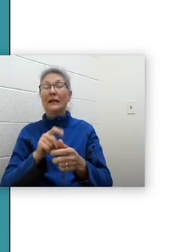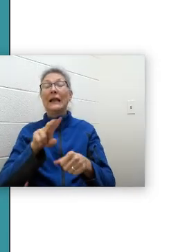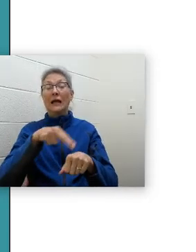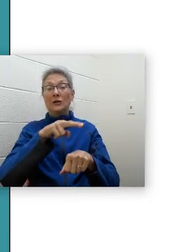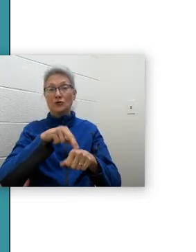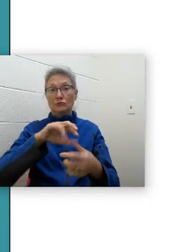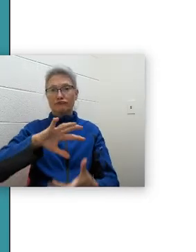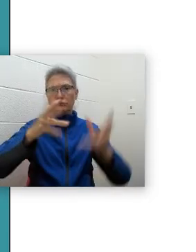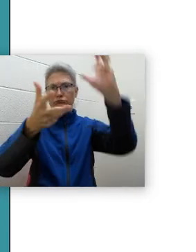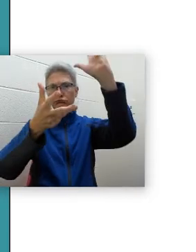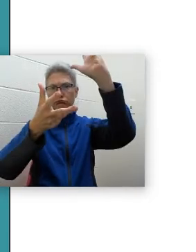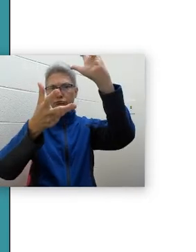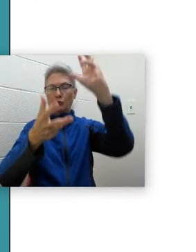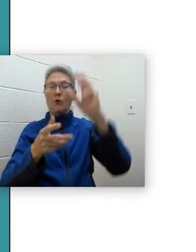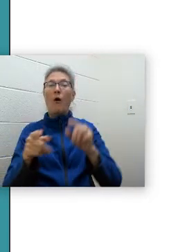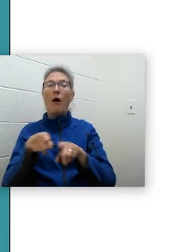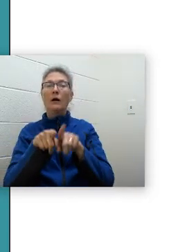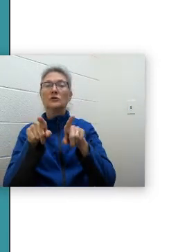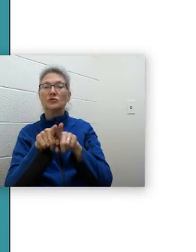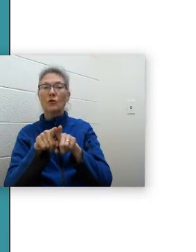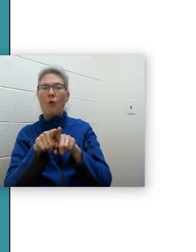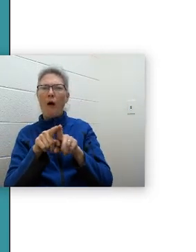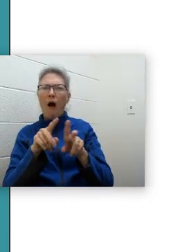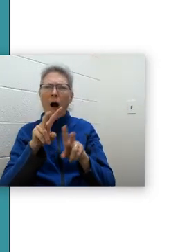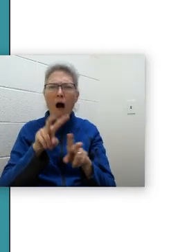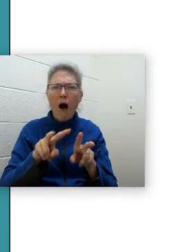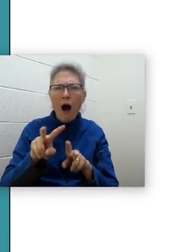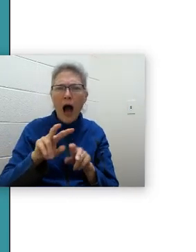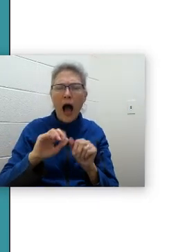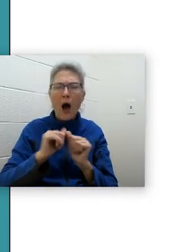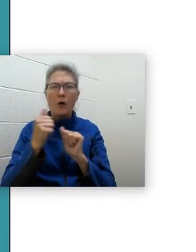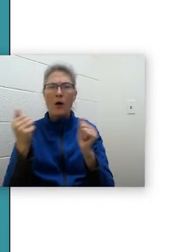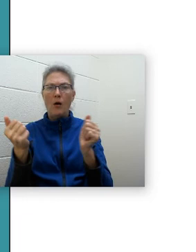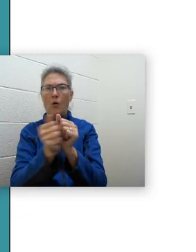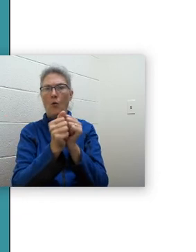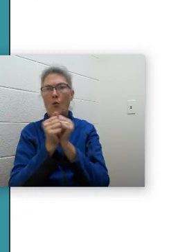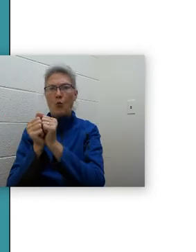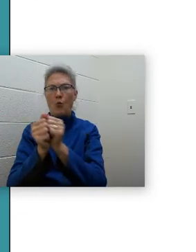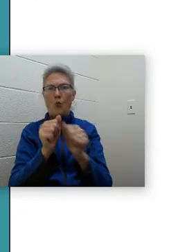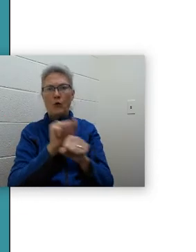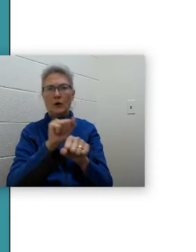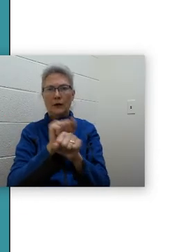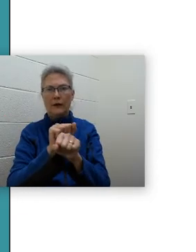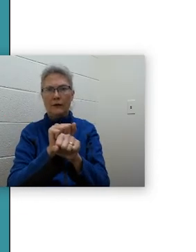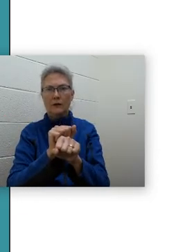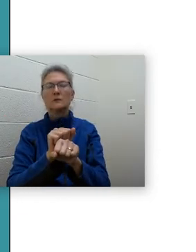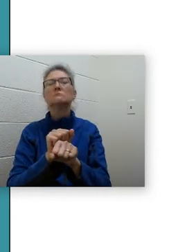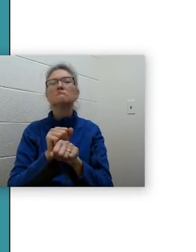disasters. We will also dive in how we all work together to make one great country.